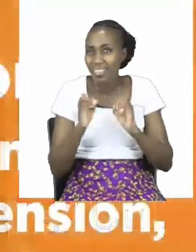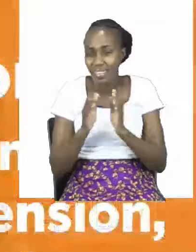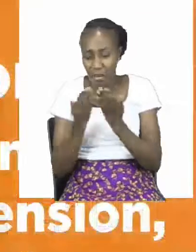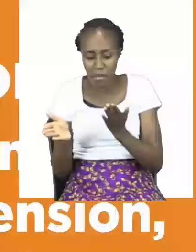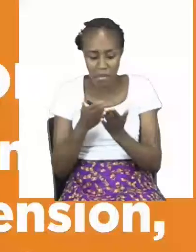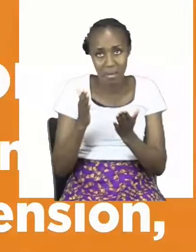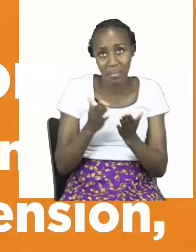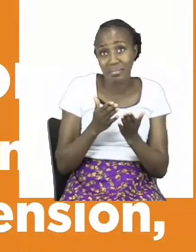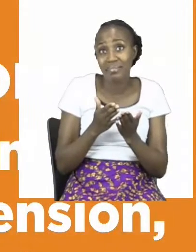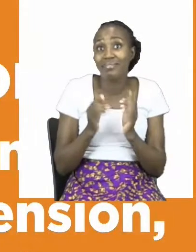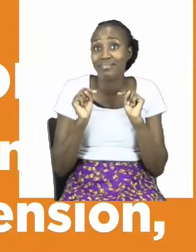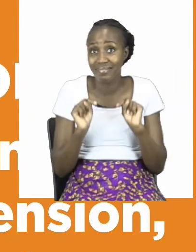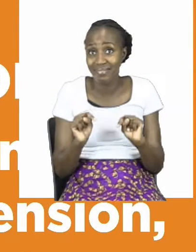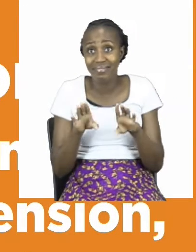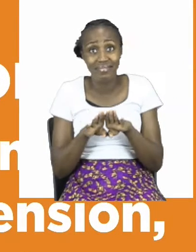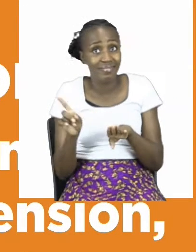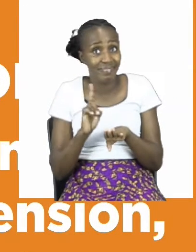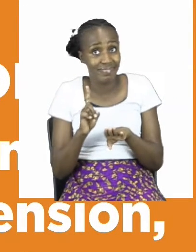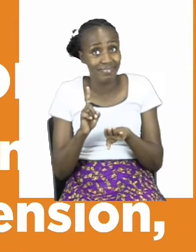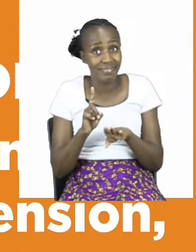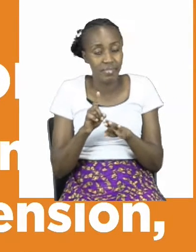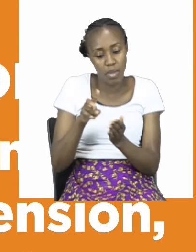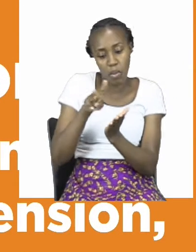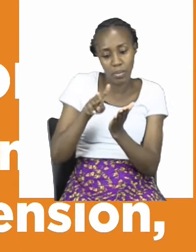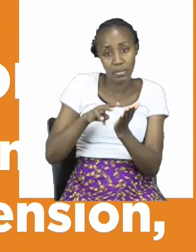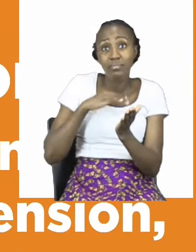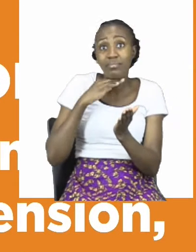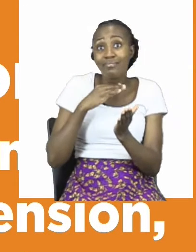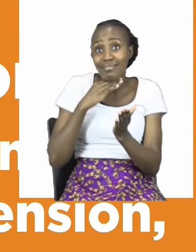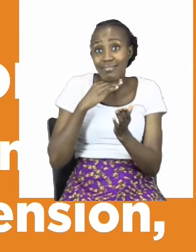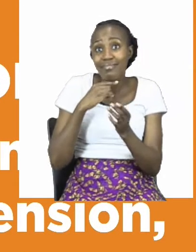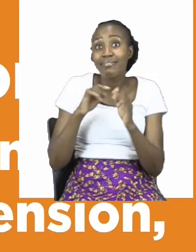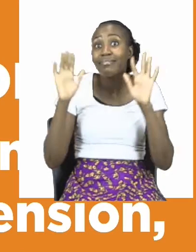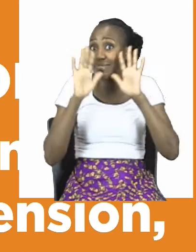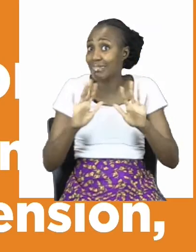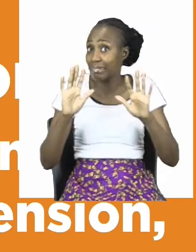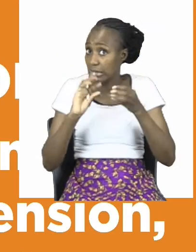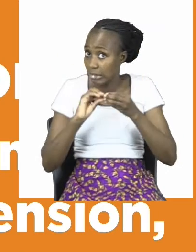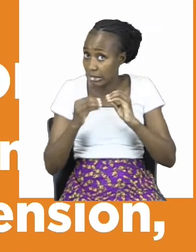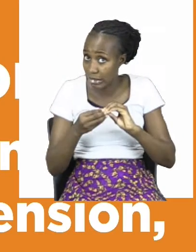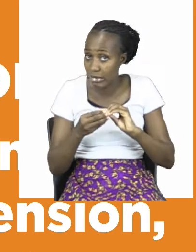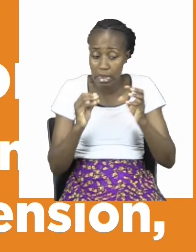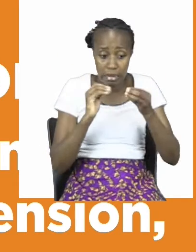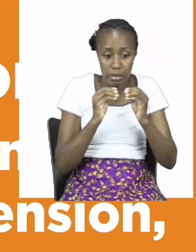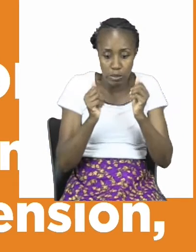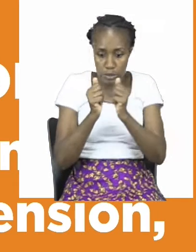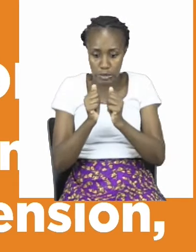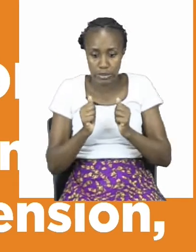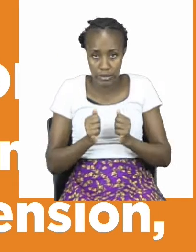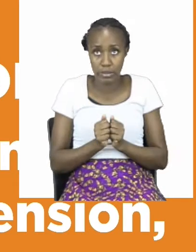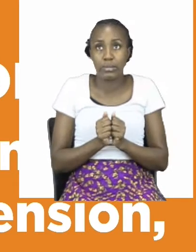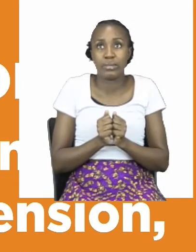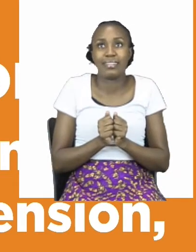else. For today's lesson, we will be doing reading comprehension, color by number, and